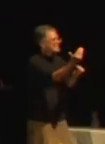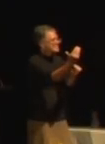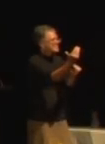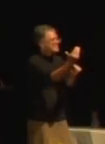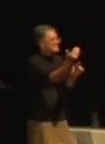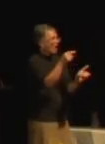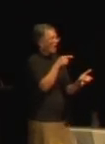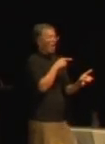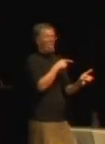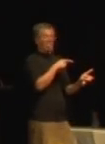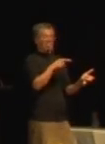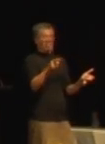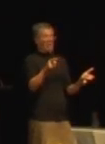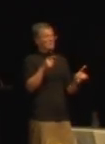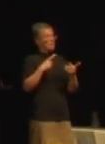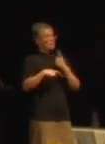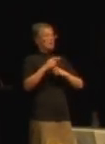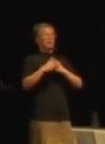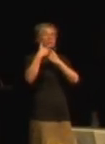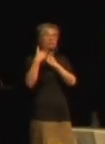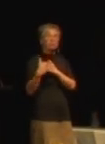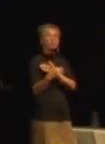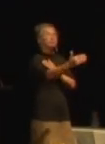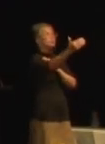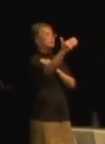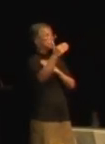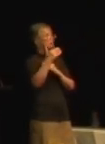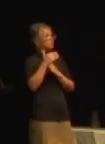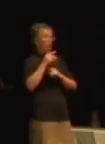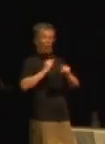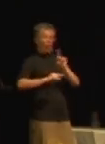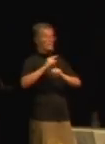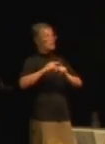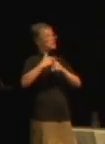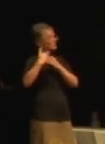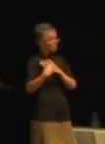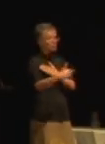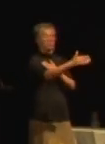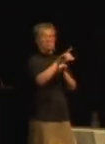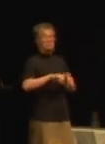just became part of how we do things at Code for Lib, and many other conferences have followed suit.